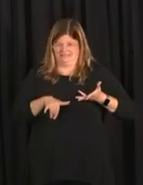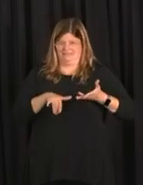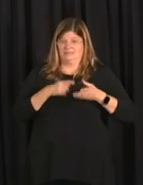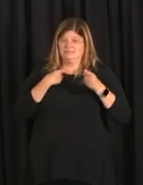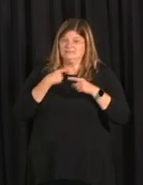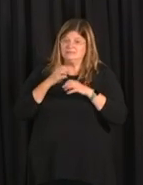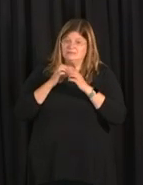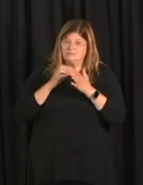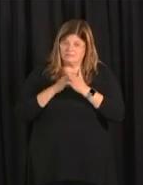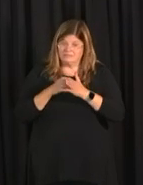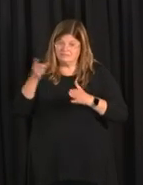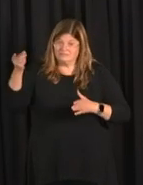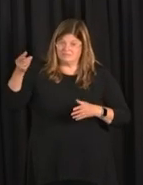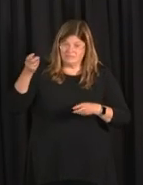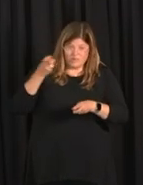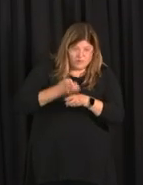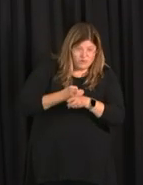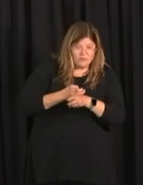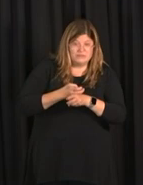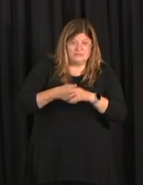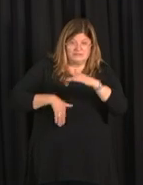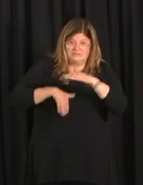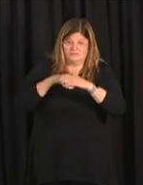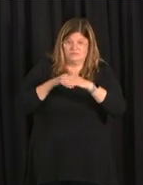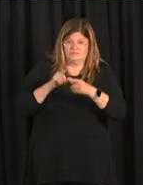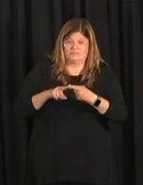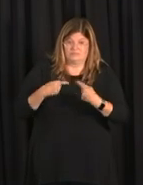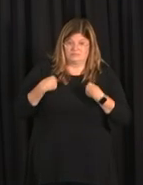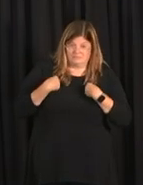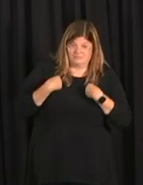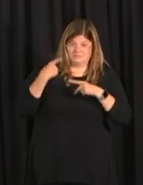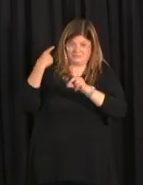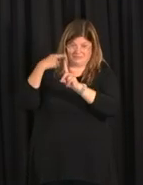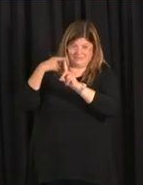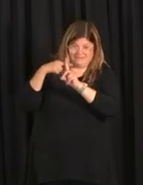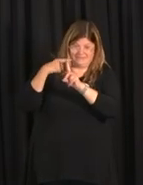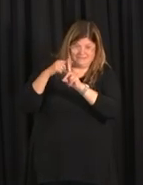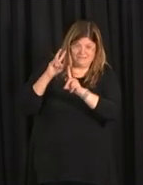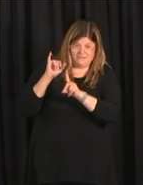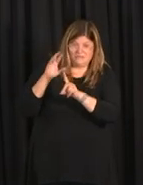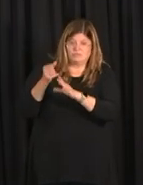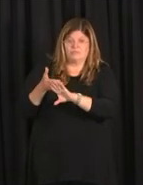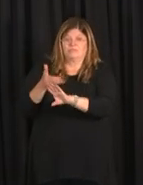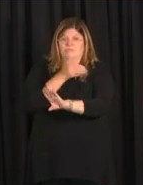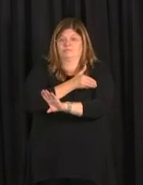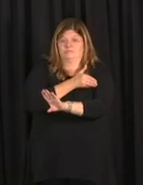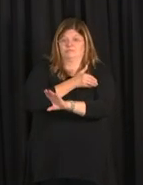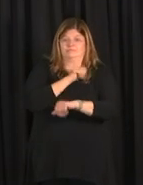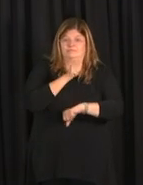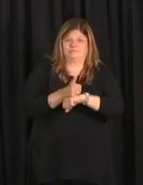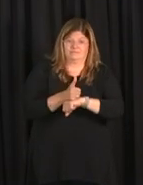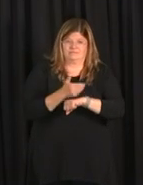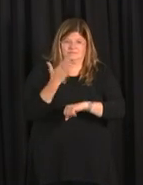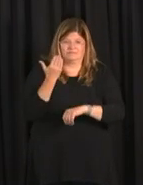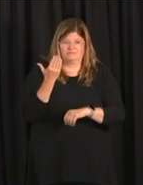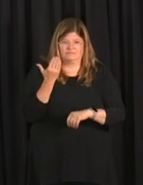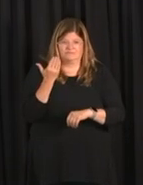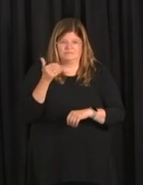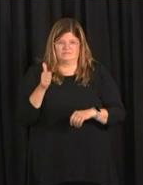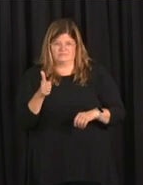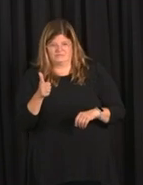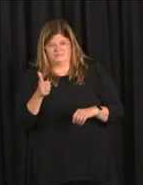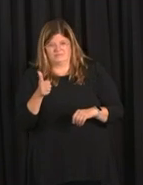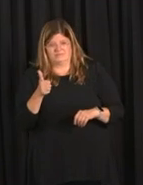I gave Mark was a harder threshold to meet, right? So the test positivity prior to, we were setting them at 15,